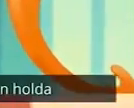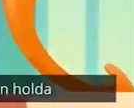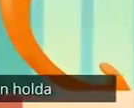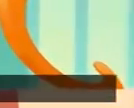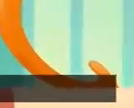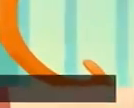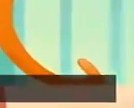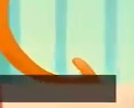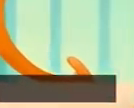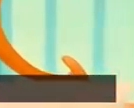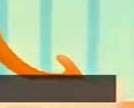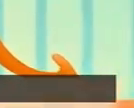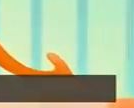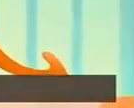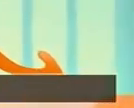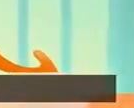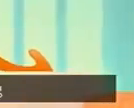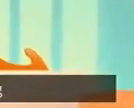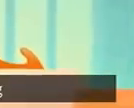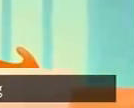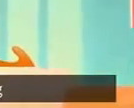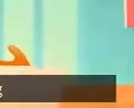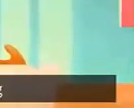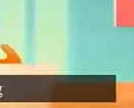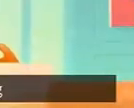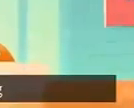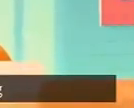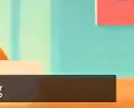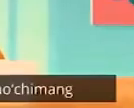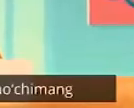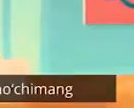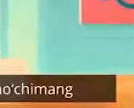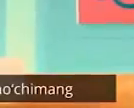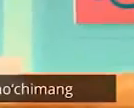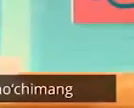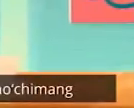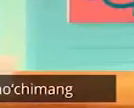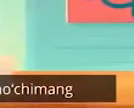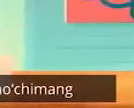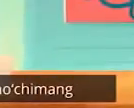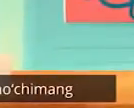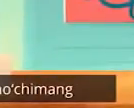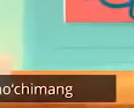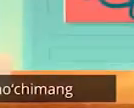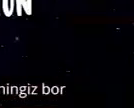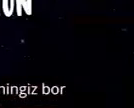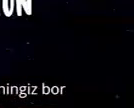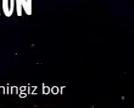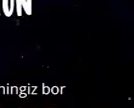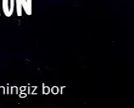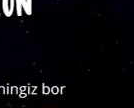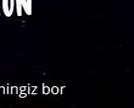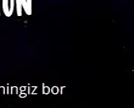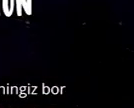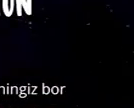know. Remember your aim and make sure you speak to people you haven't met before. Don't be afraid of introducing yourself to people. You